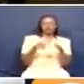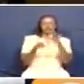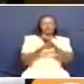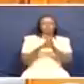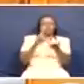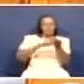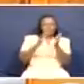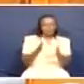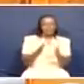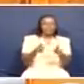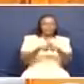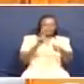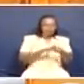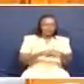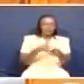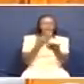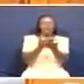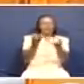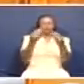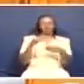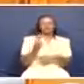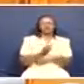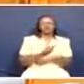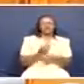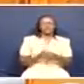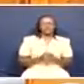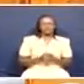the application was served on us.